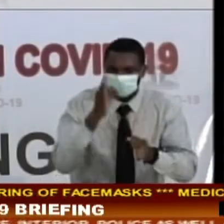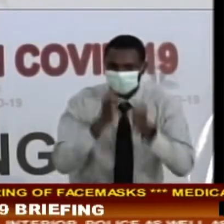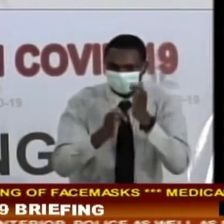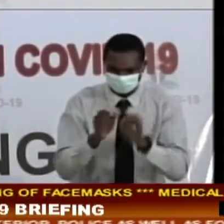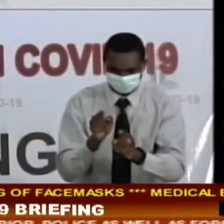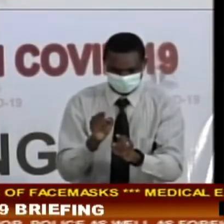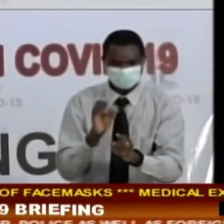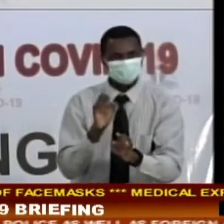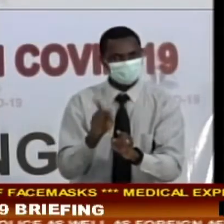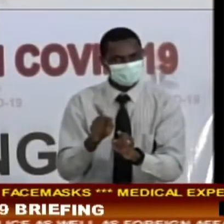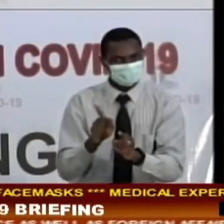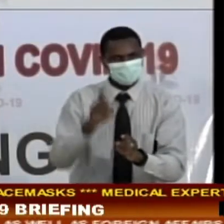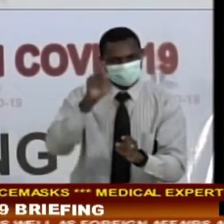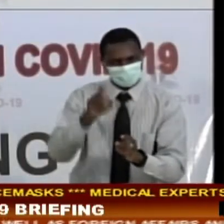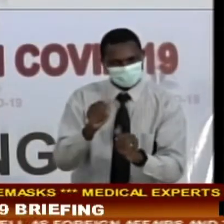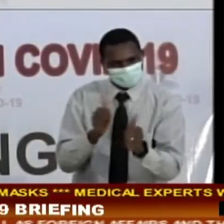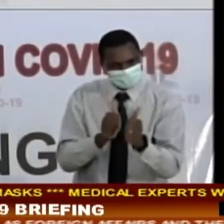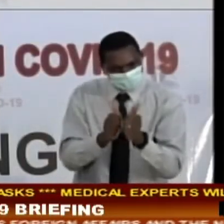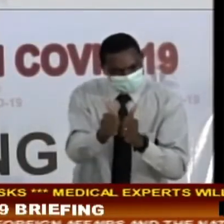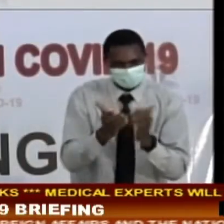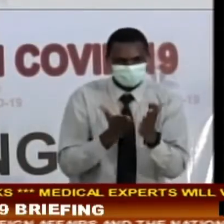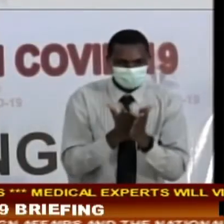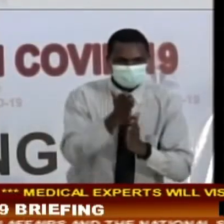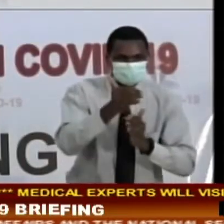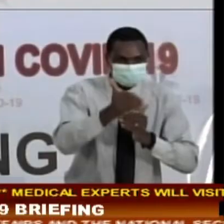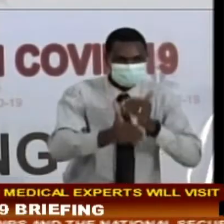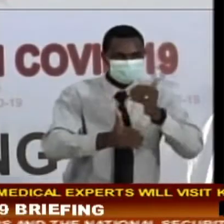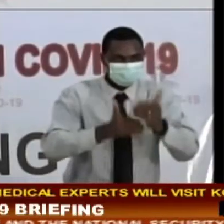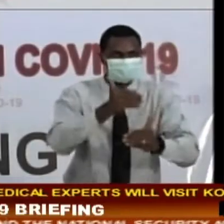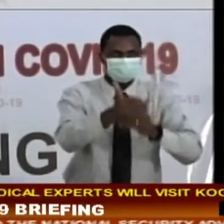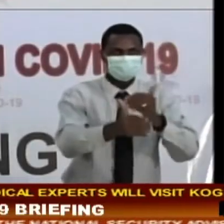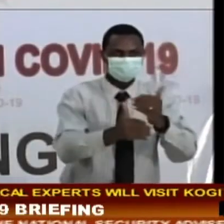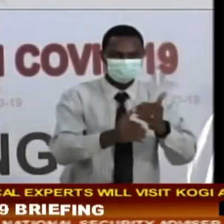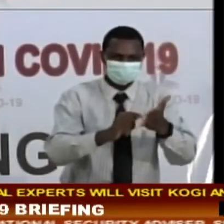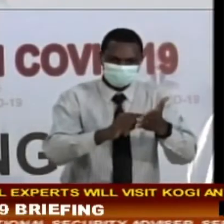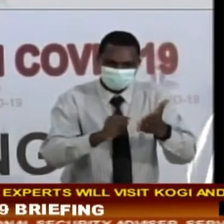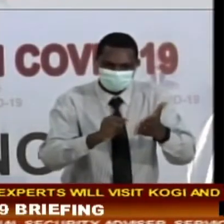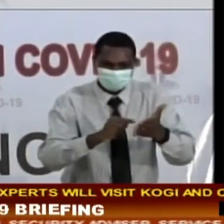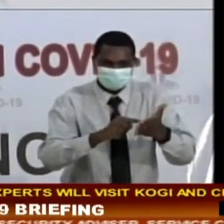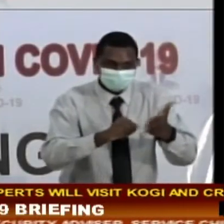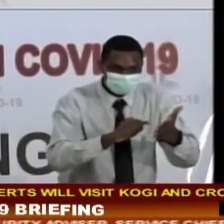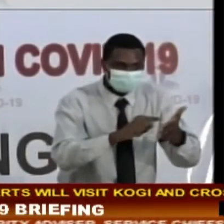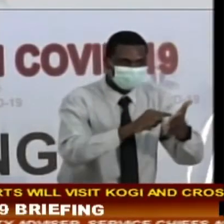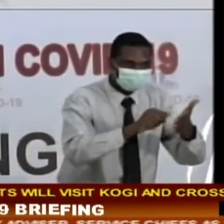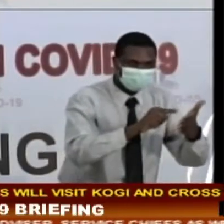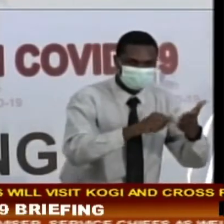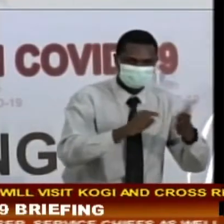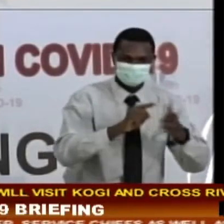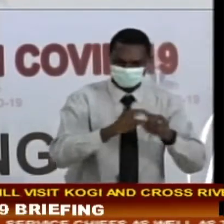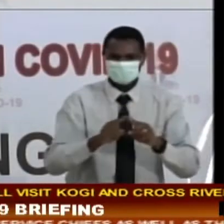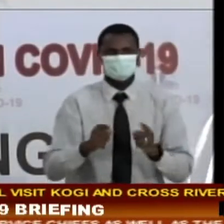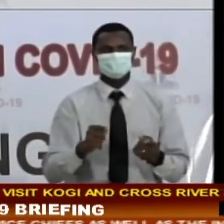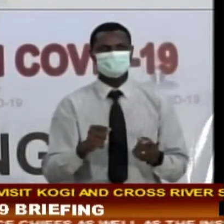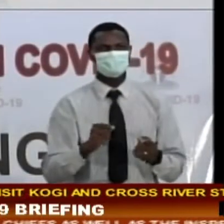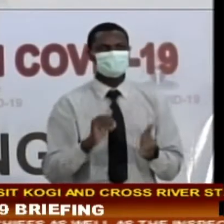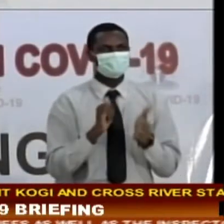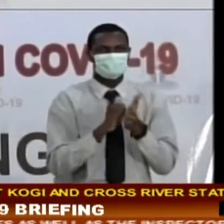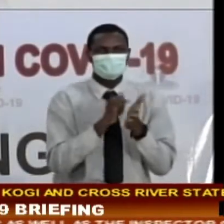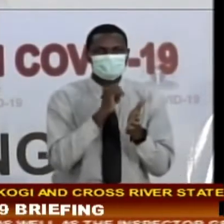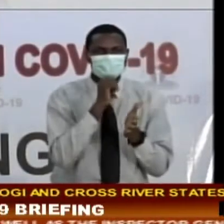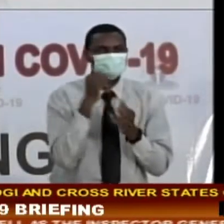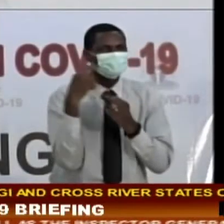through the processes of validation it is not the responsibility of the